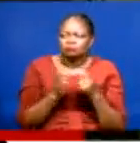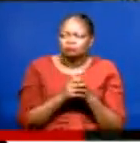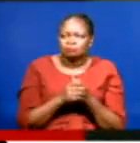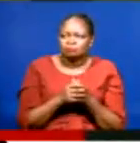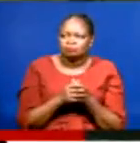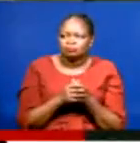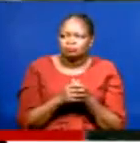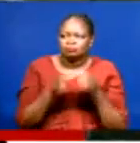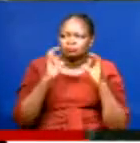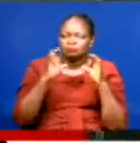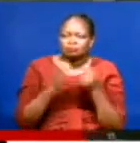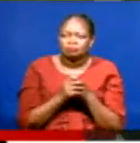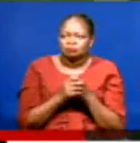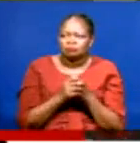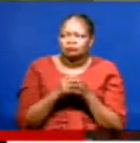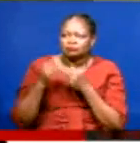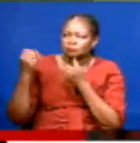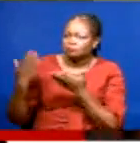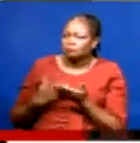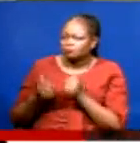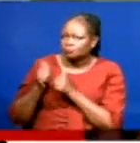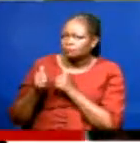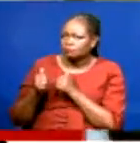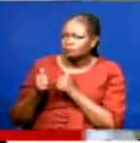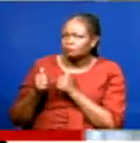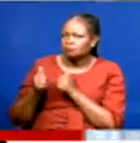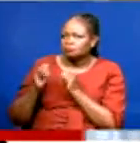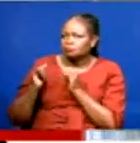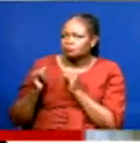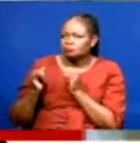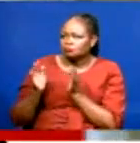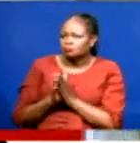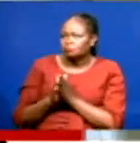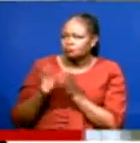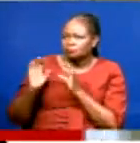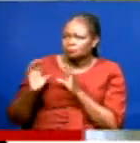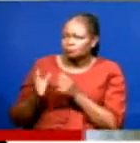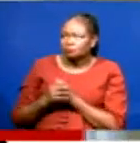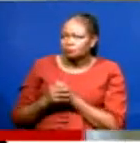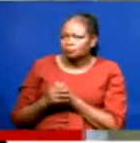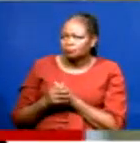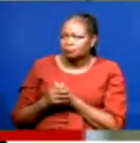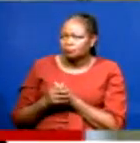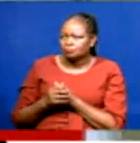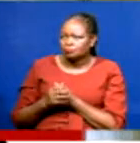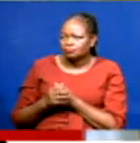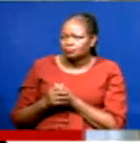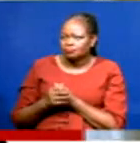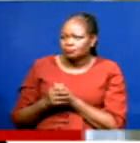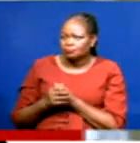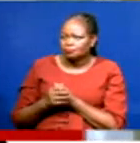Coach, karibu sana on Sports Check. Anjere Analo, the coach who handles Anjere Analo. Yeah, Analo,